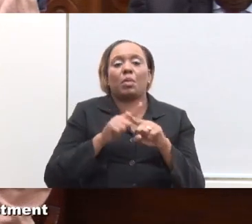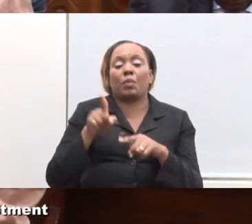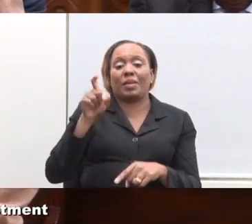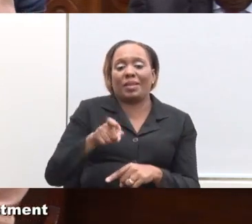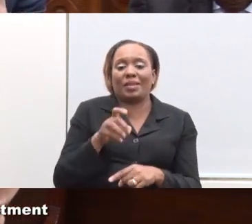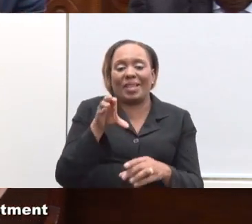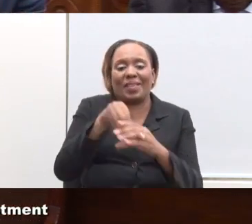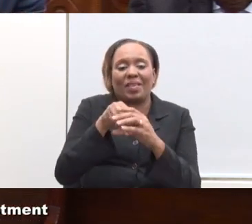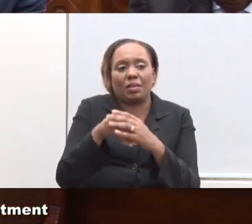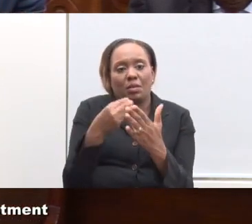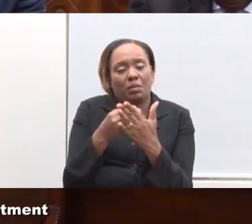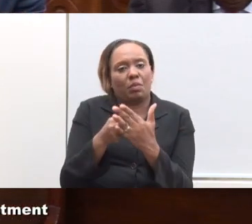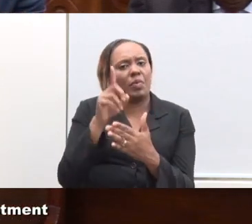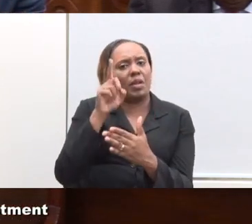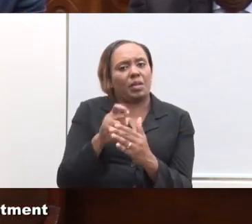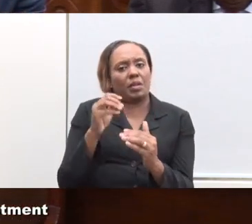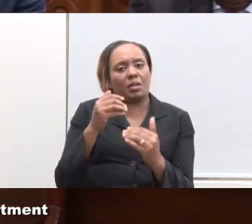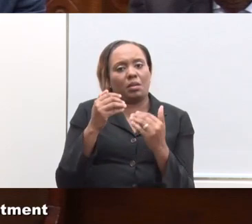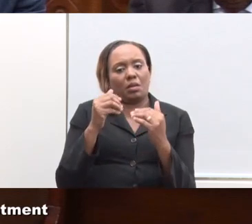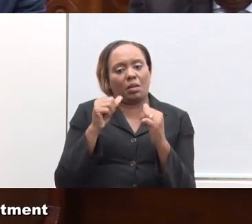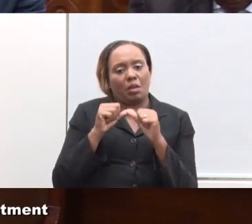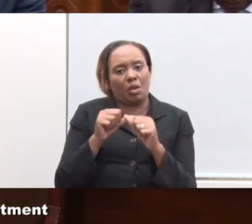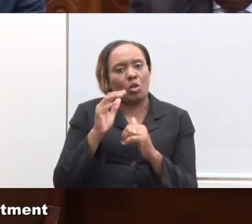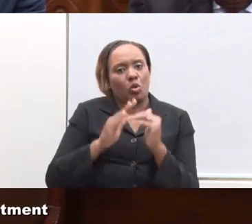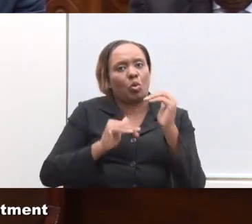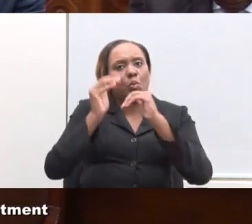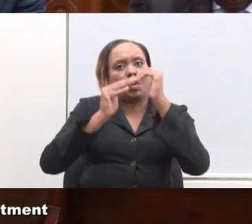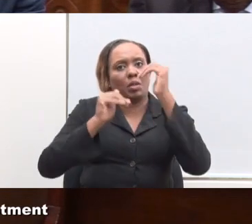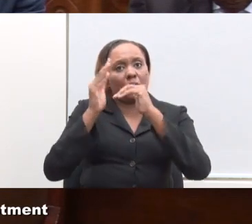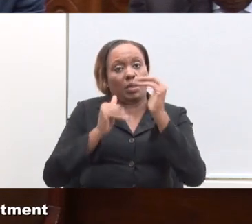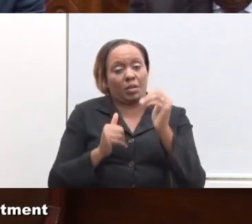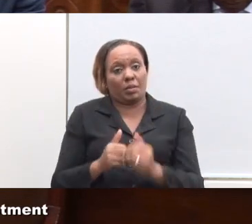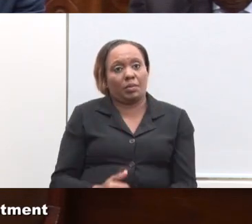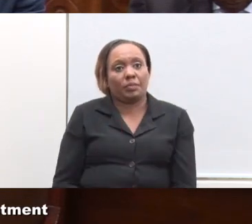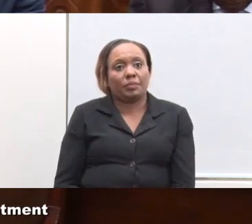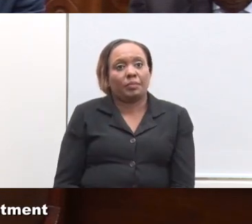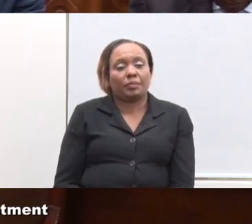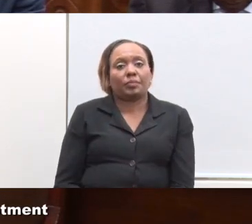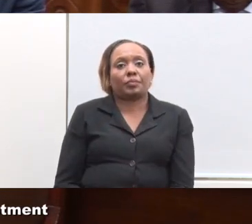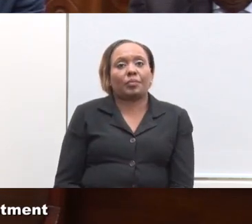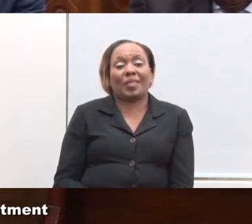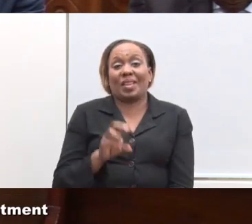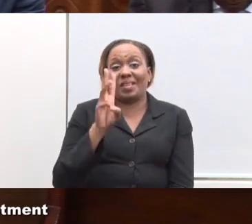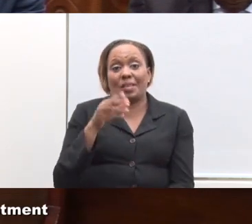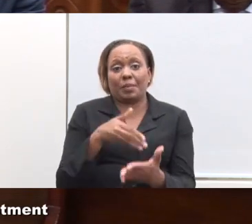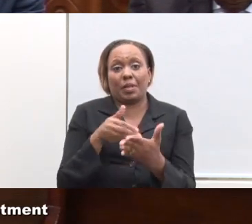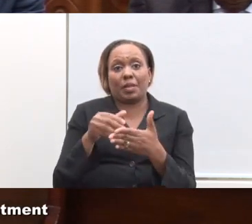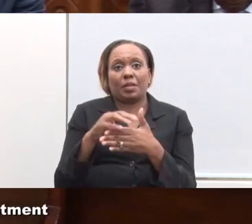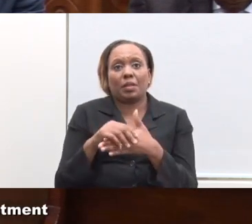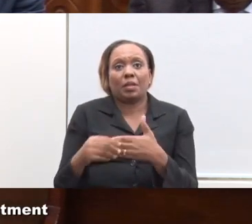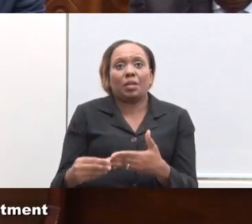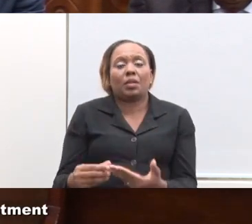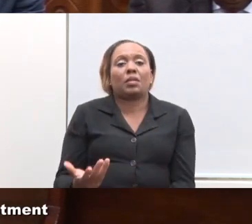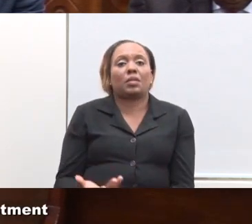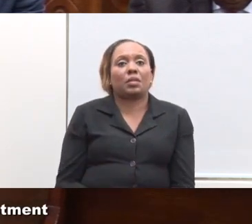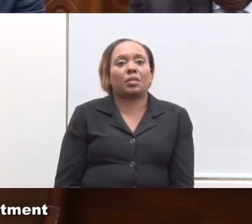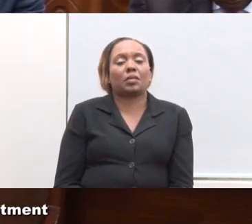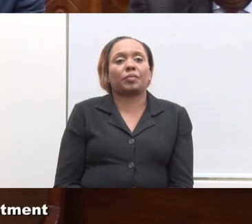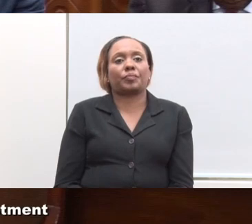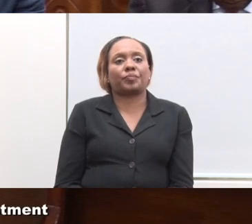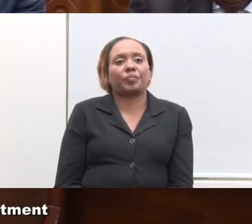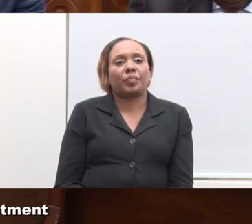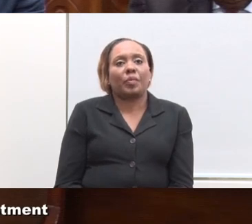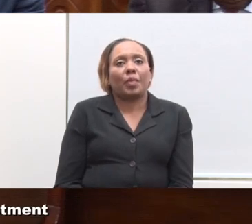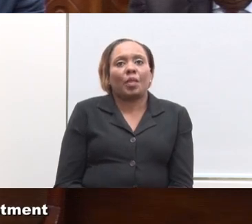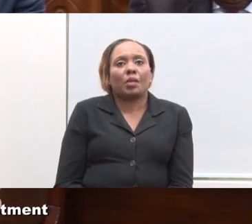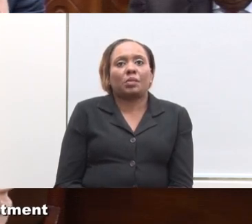to complete that center at this point in time. Am I disappointed that the overruns have been so significant before we have to